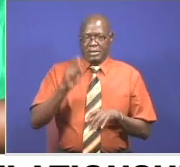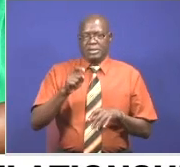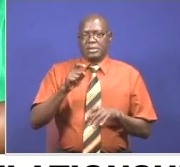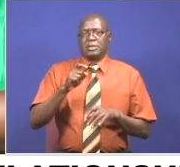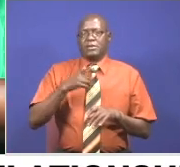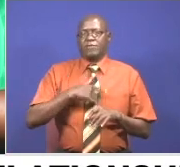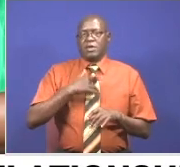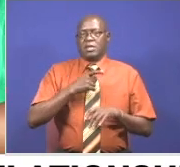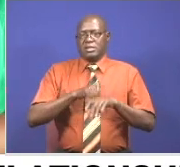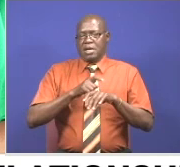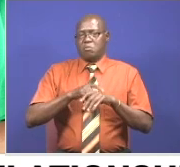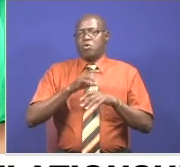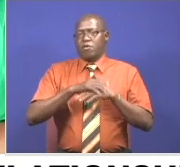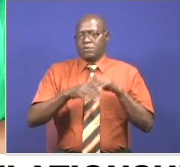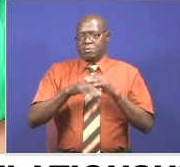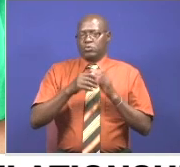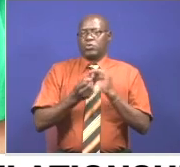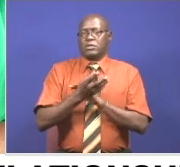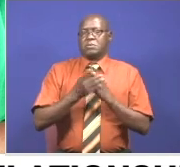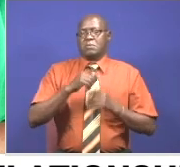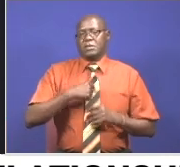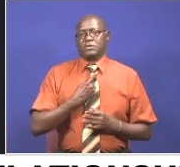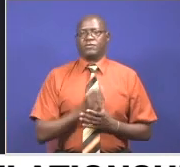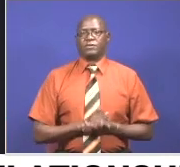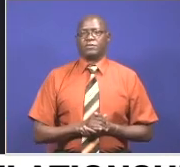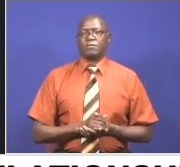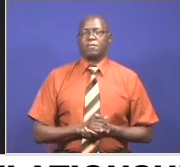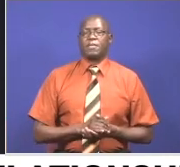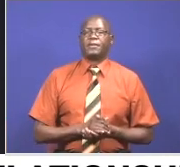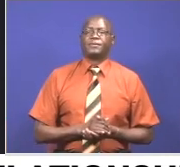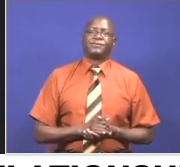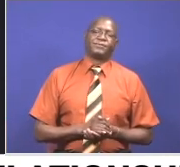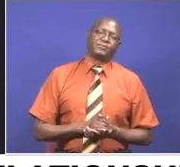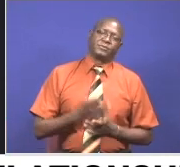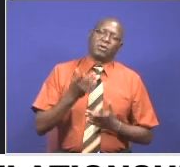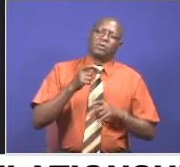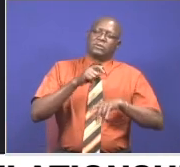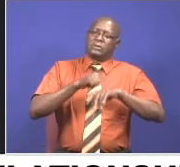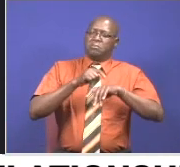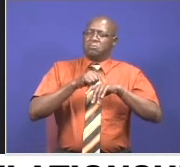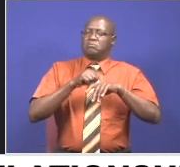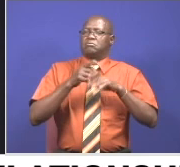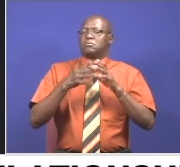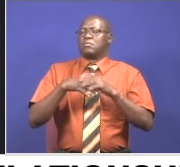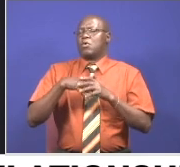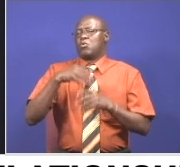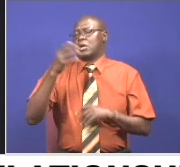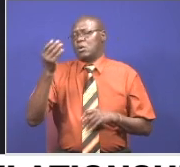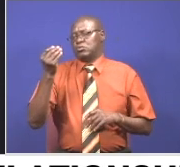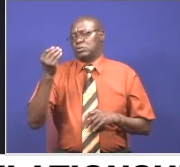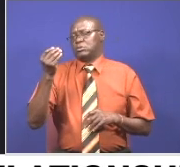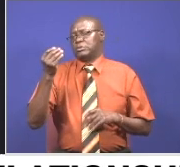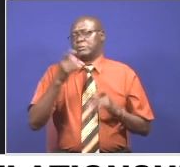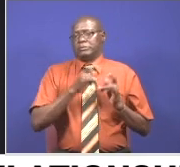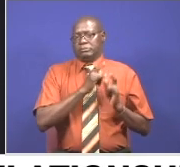am comfortable to explain myself. Yeah. When it comes to going out during the dating season, I see